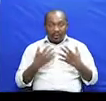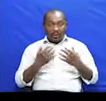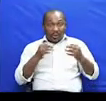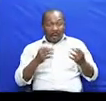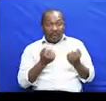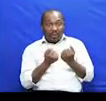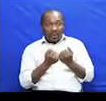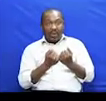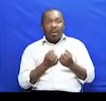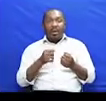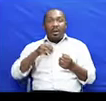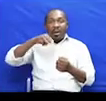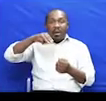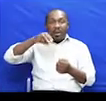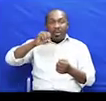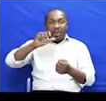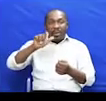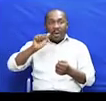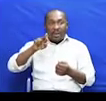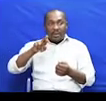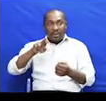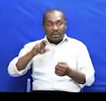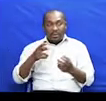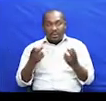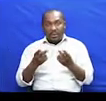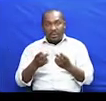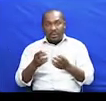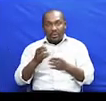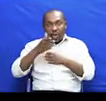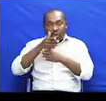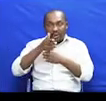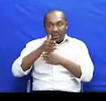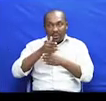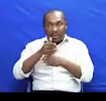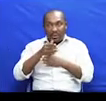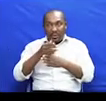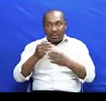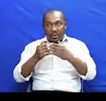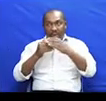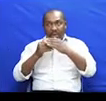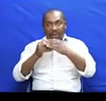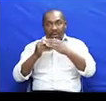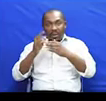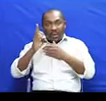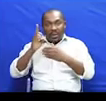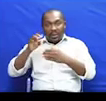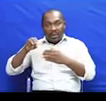equal to concentration in gram per cubic decimeter divided by the molar